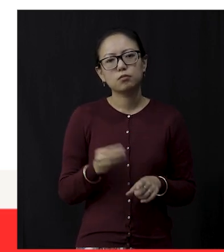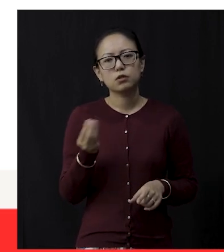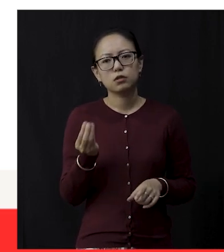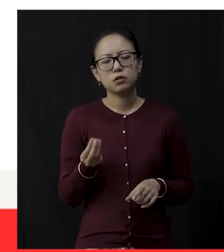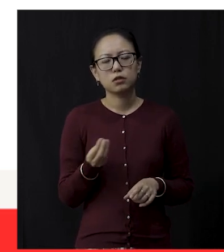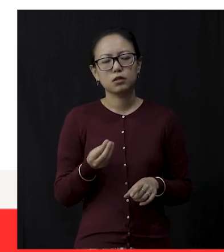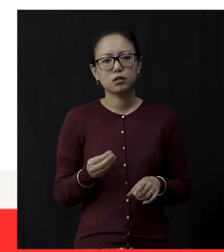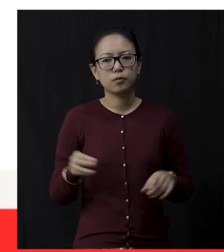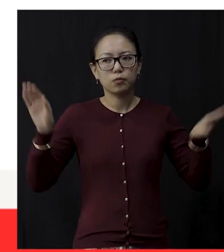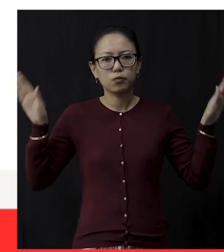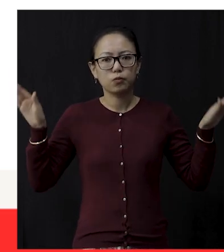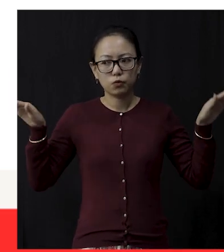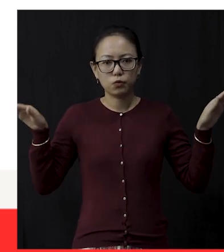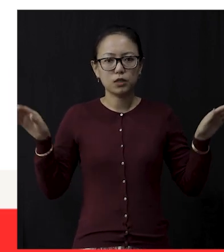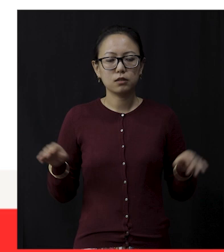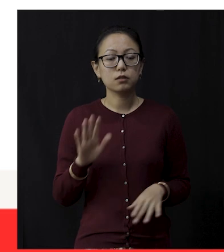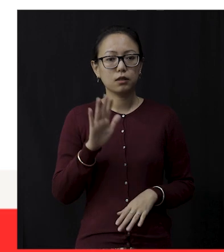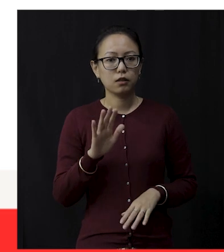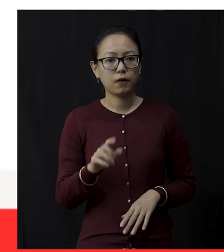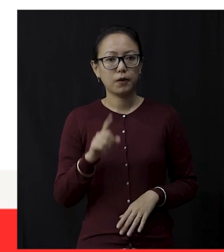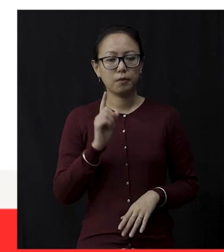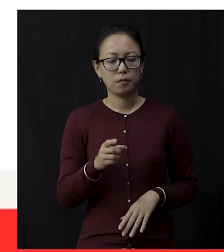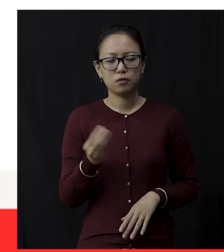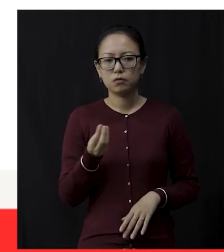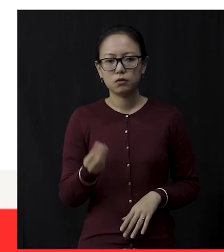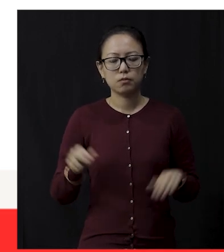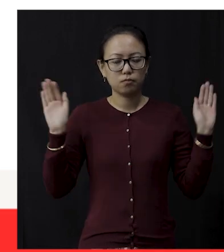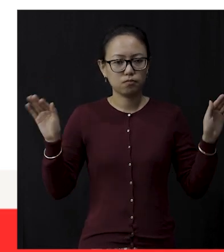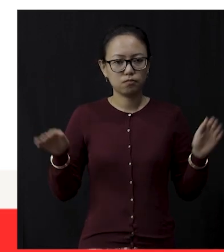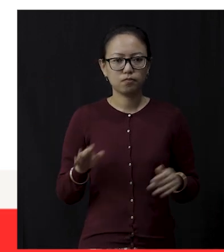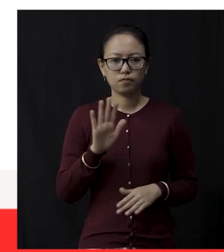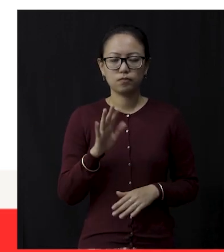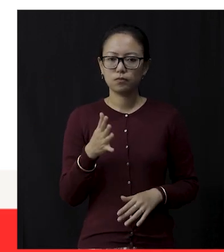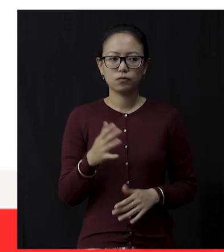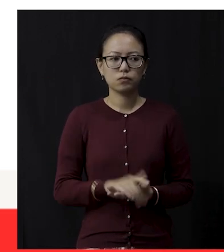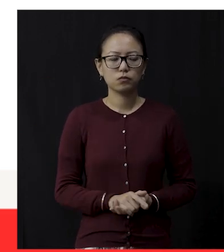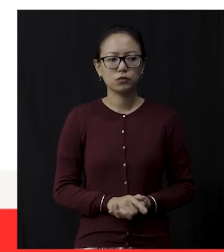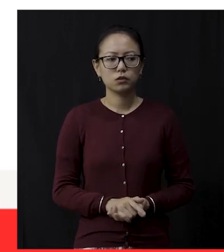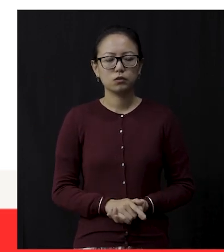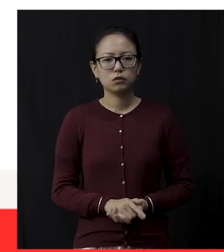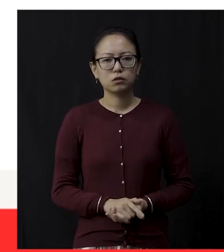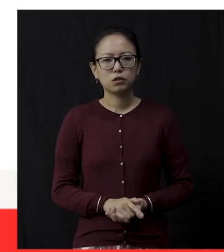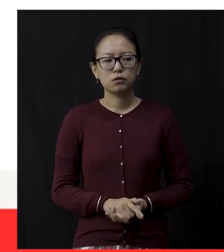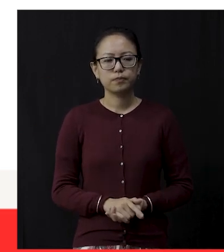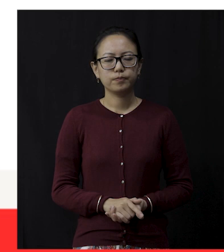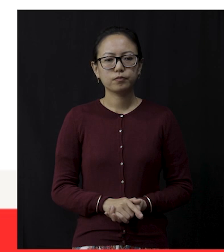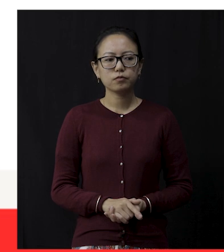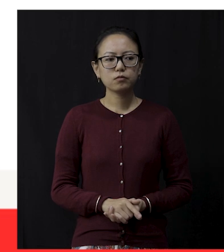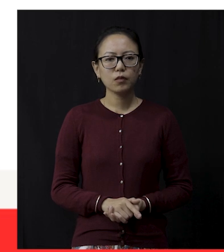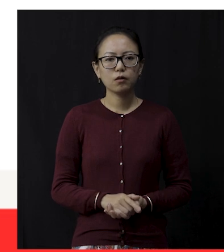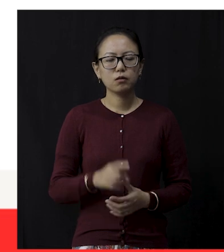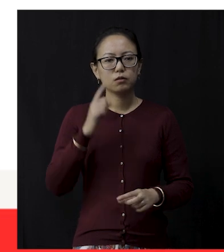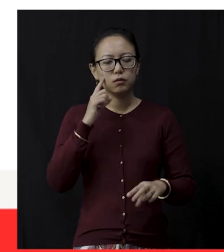Now, students, here we can see an insects, right? So students,